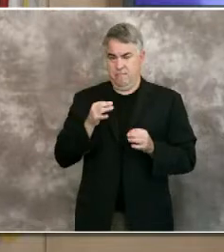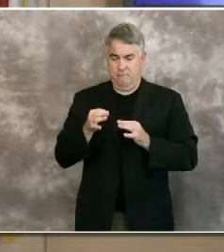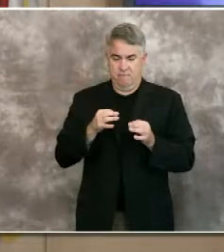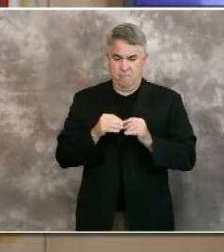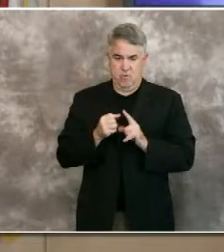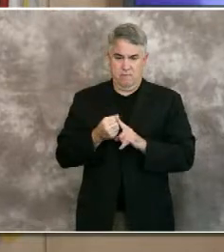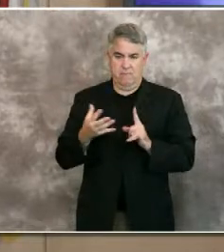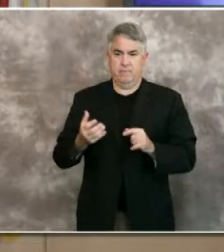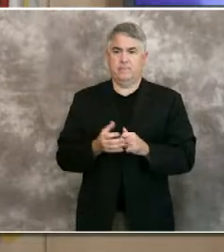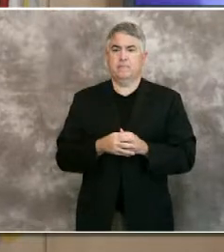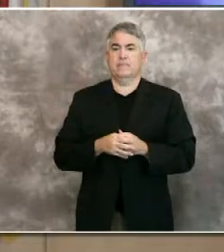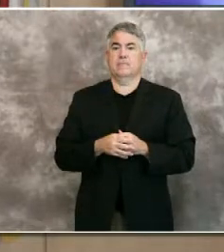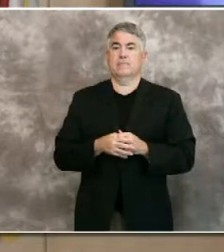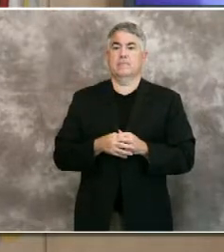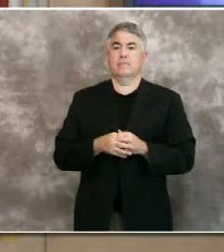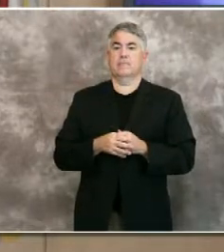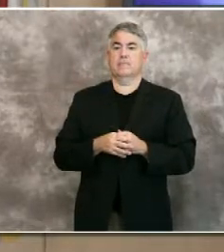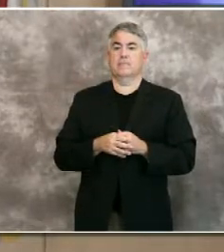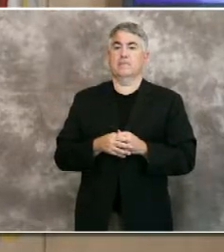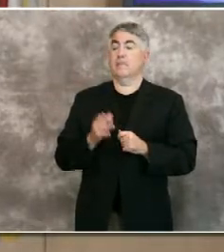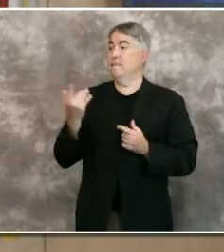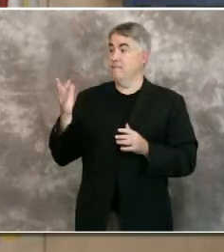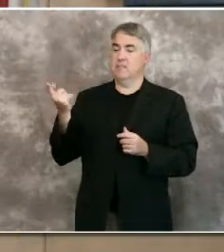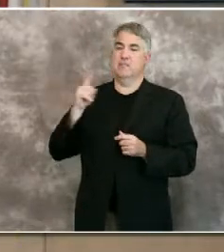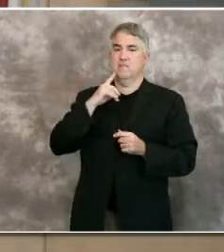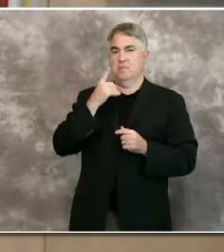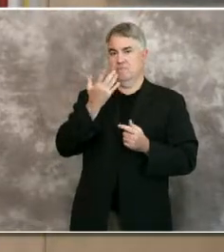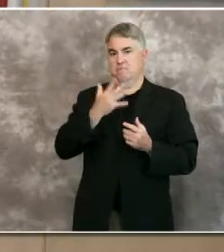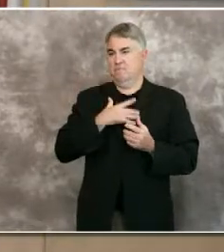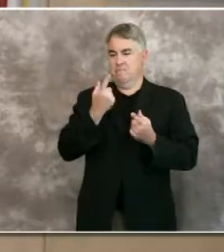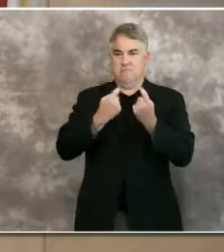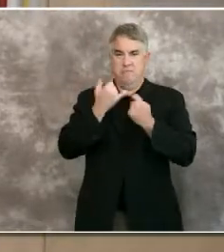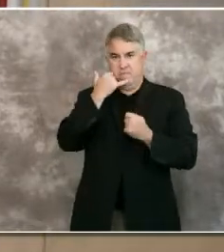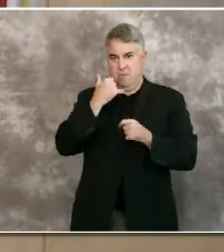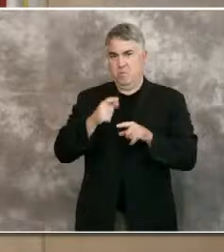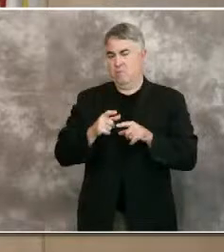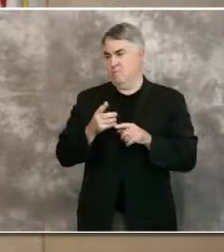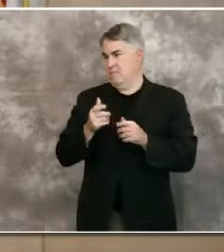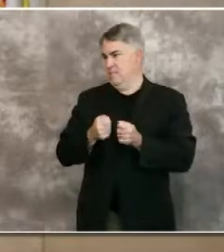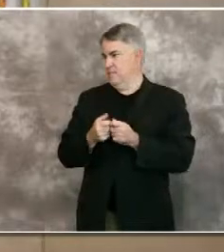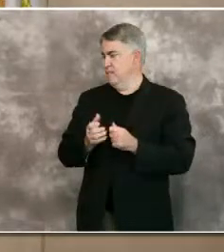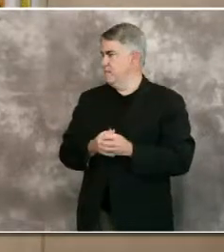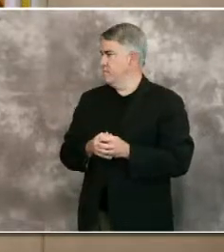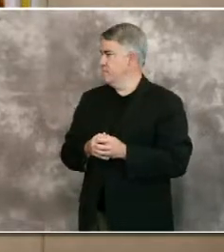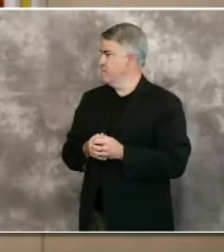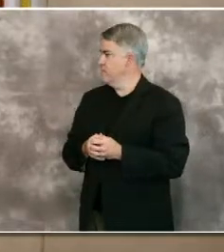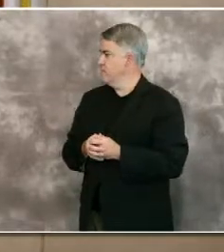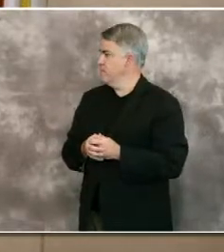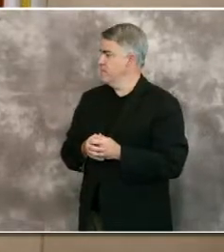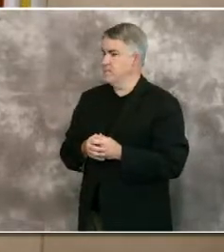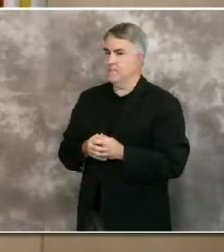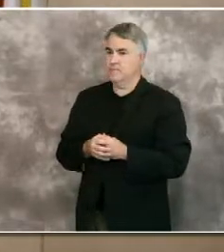then we will take your questions. Thank you.